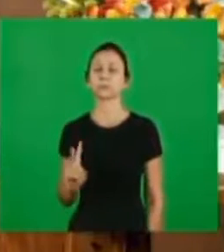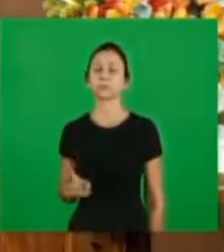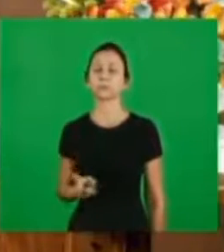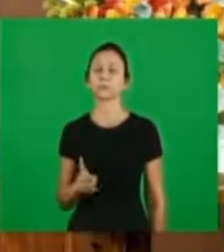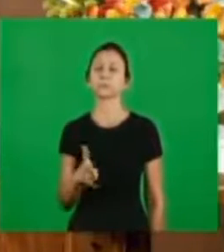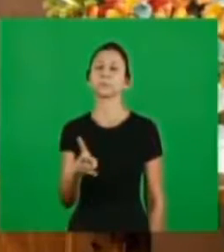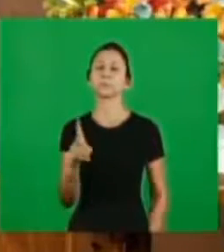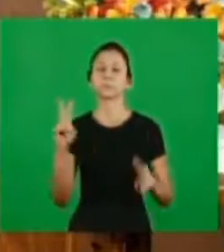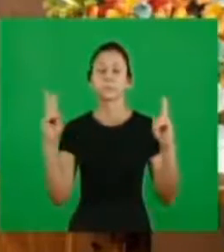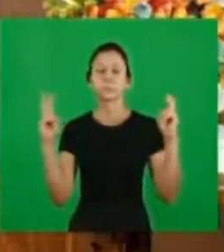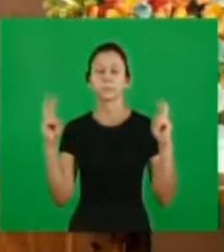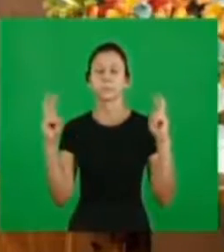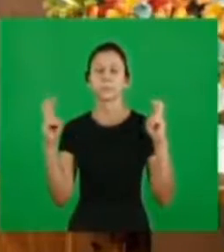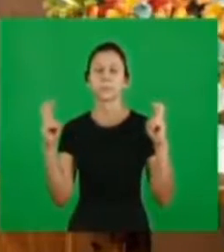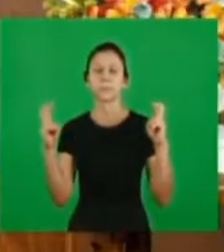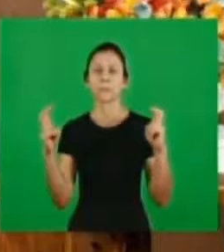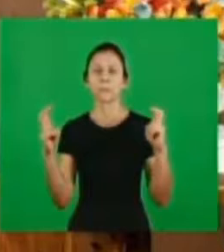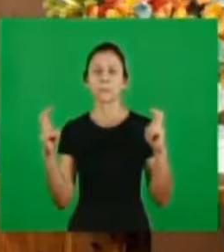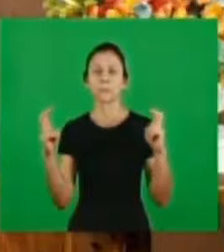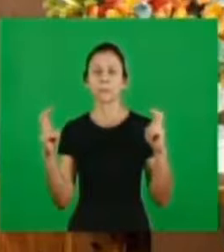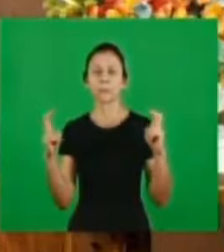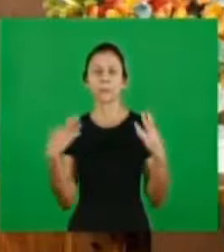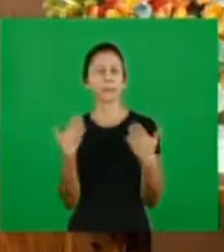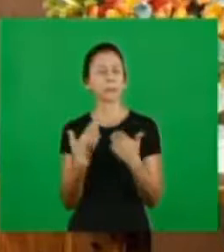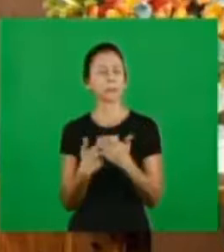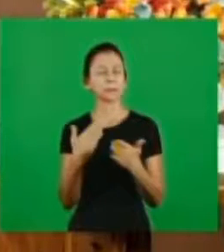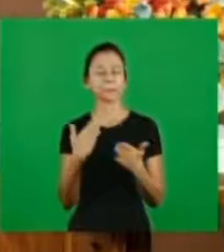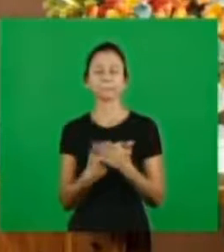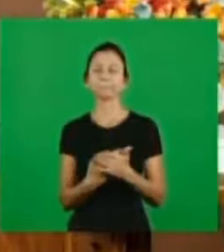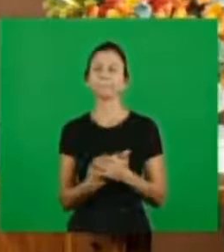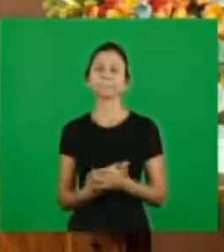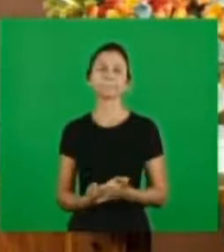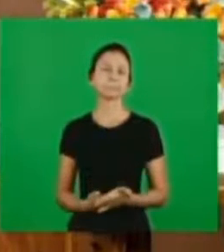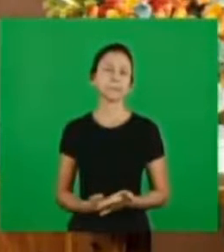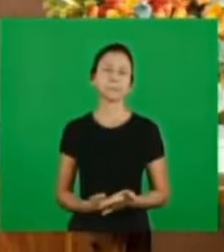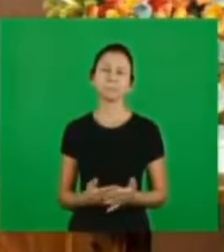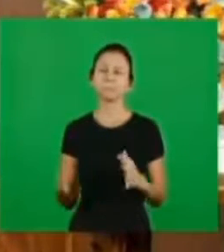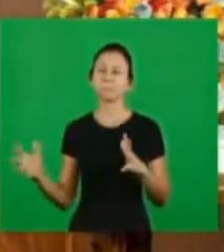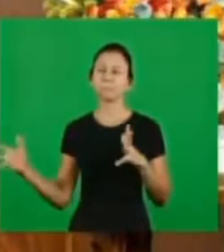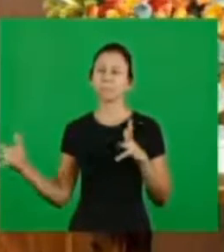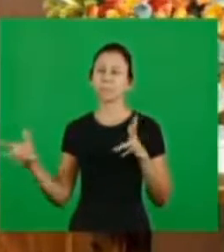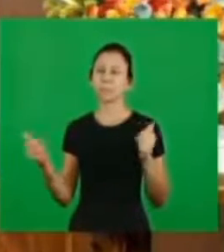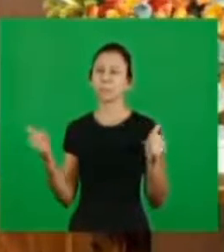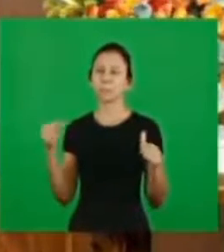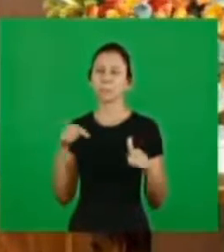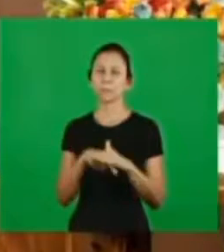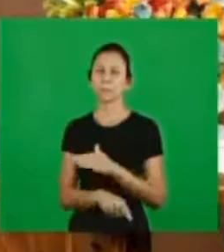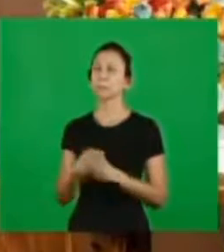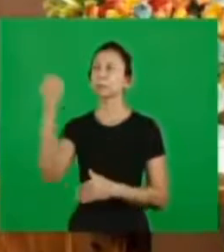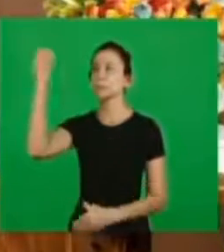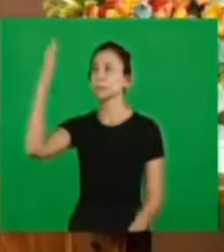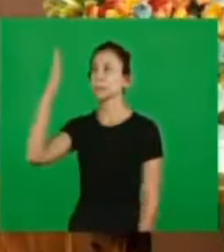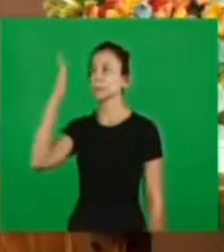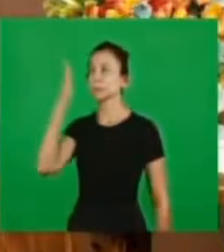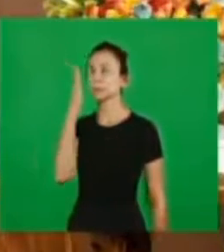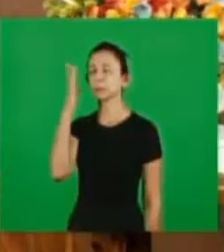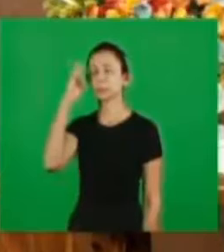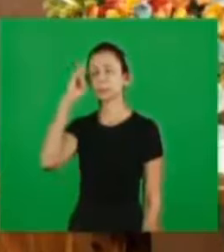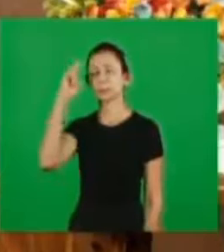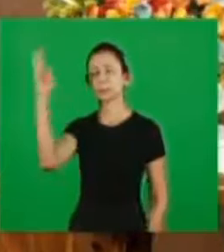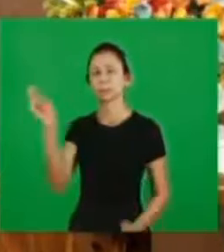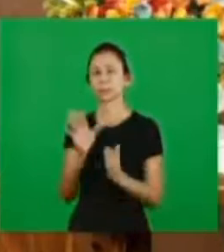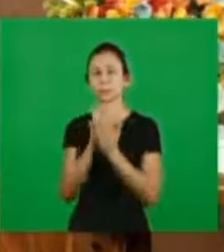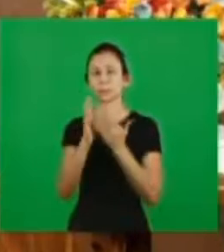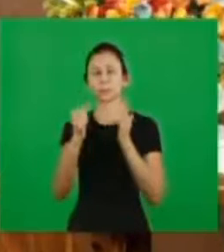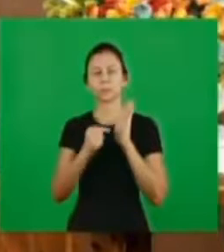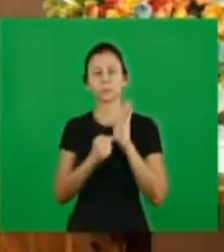and sequence to the subject that has been for us a great source of revelations and depth in the Word of